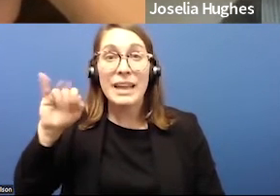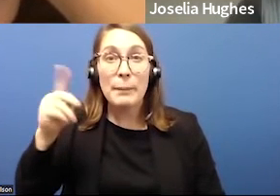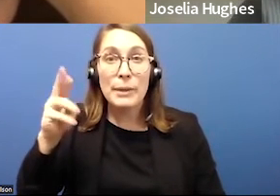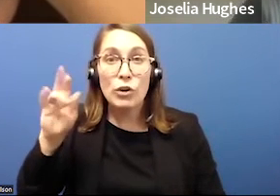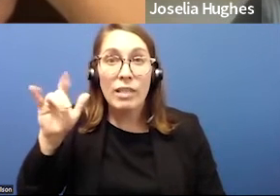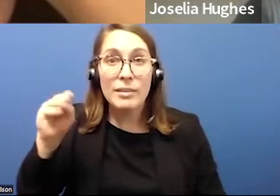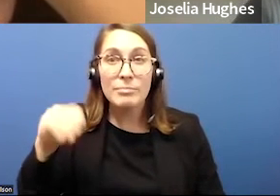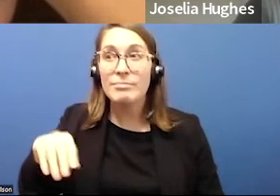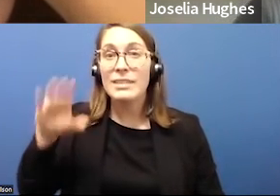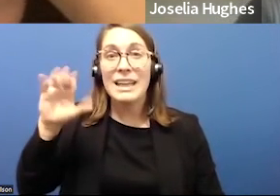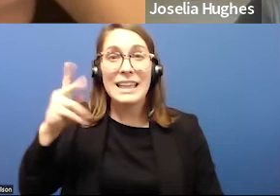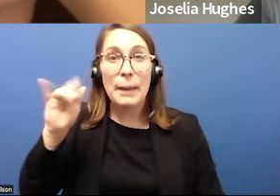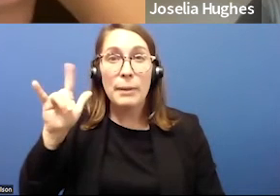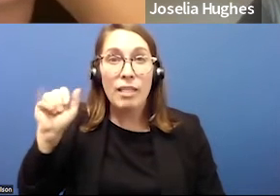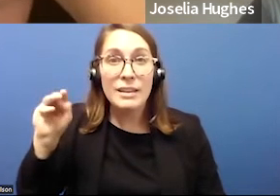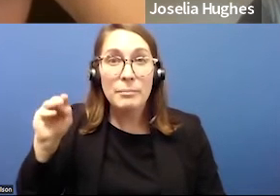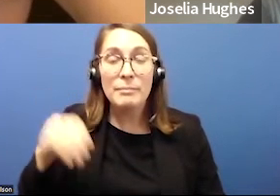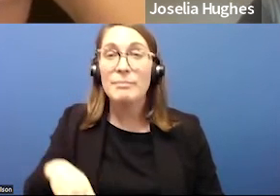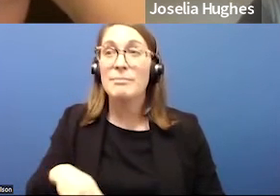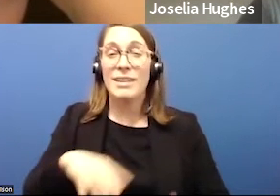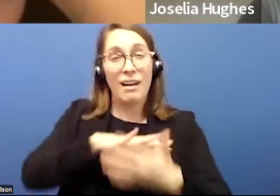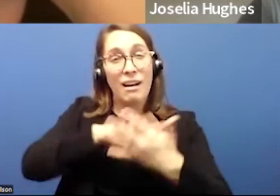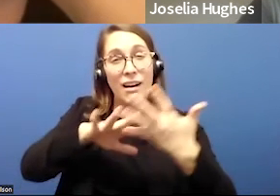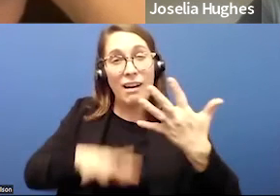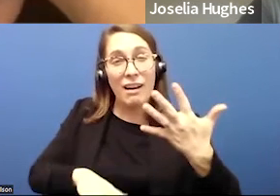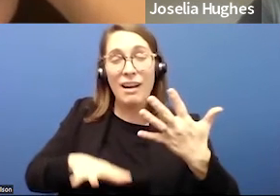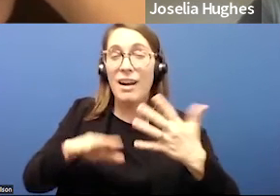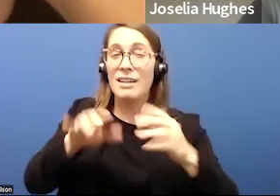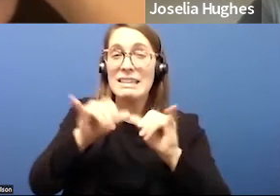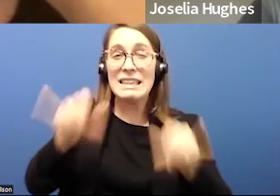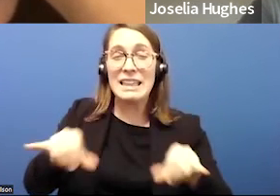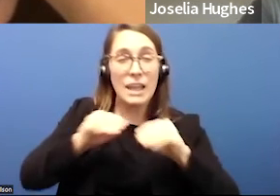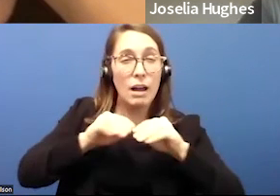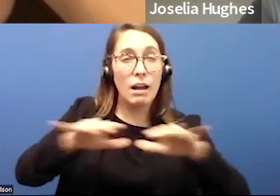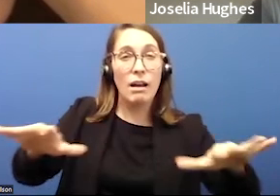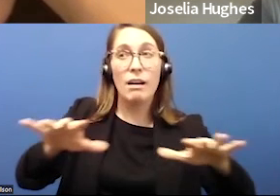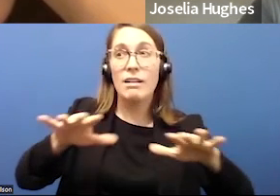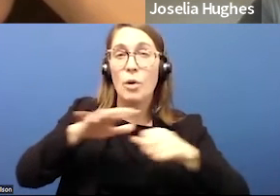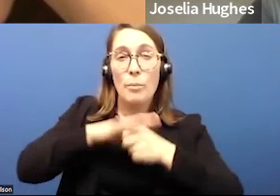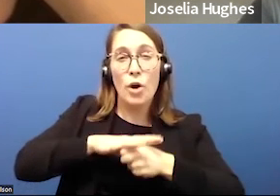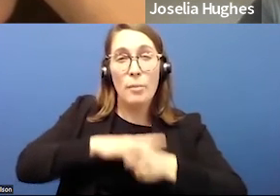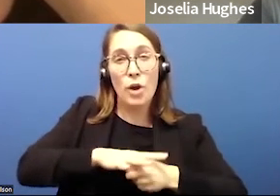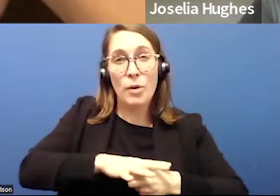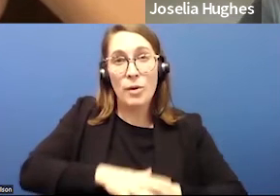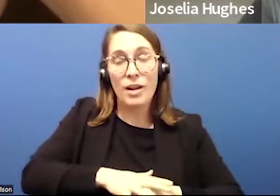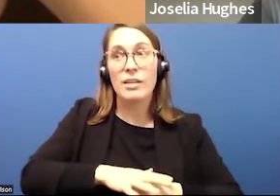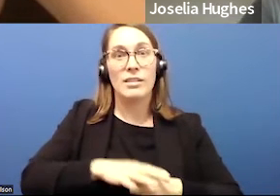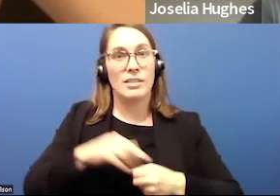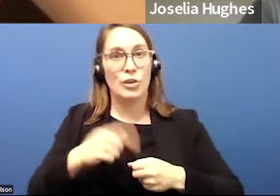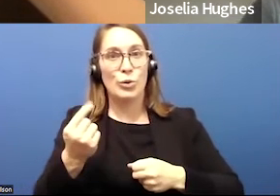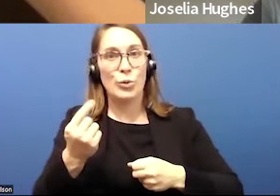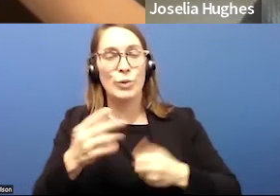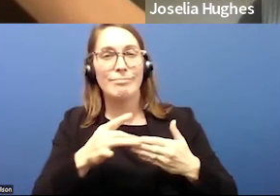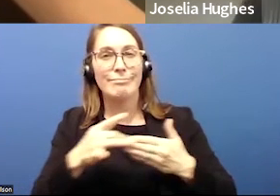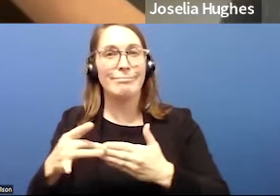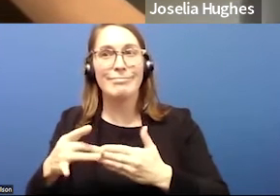colonialism, imperialism, and capitalism. This systemic oppression leads to people